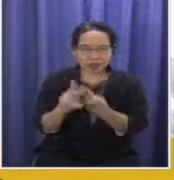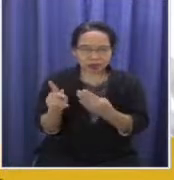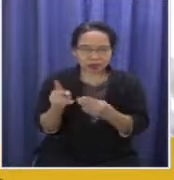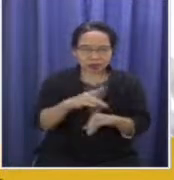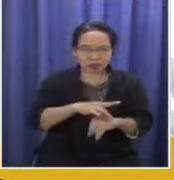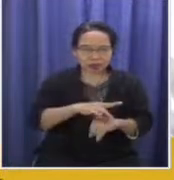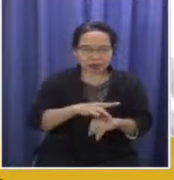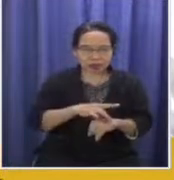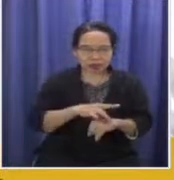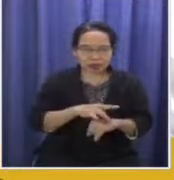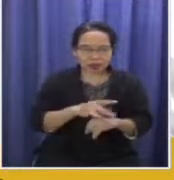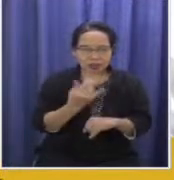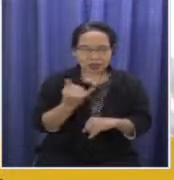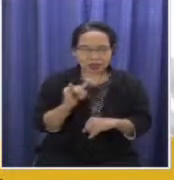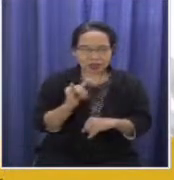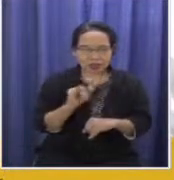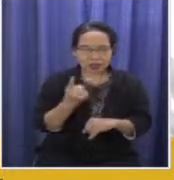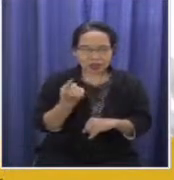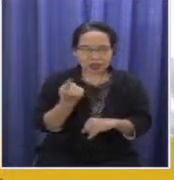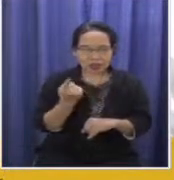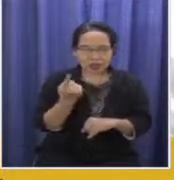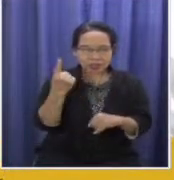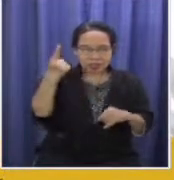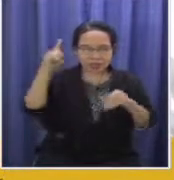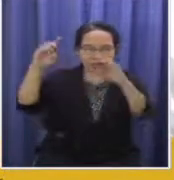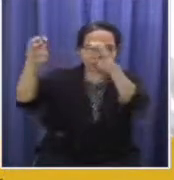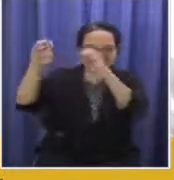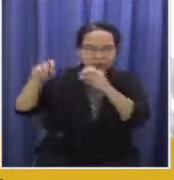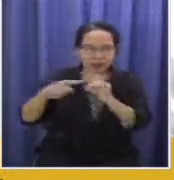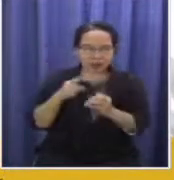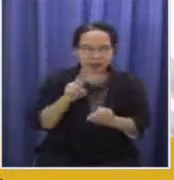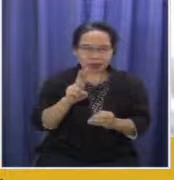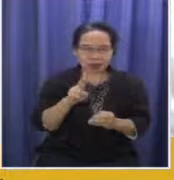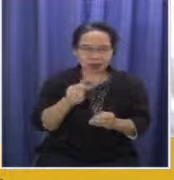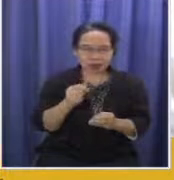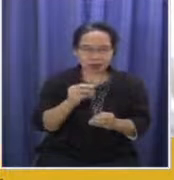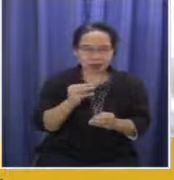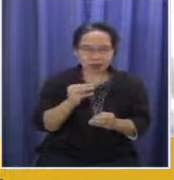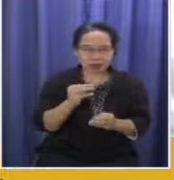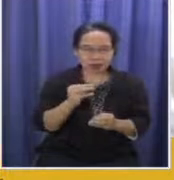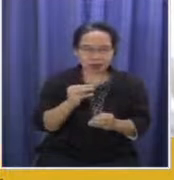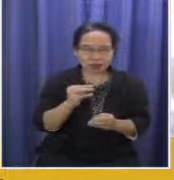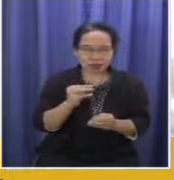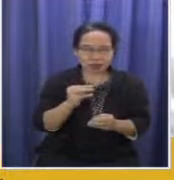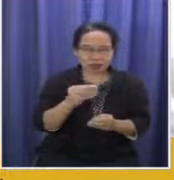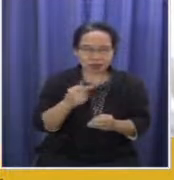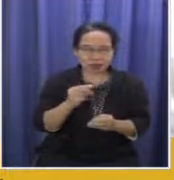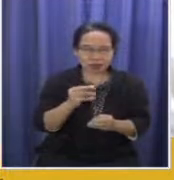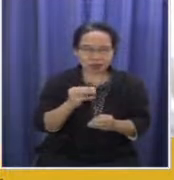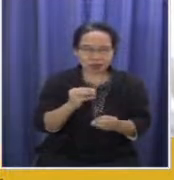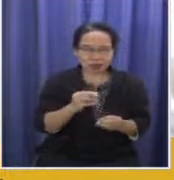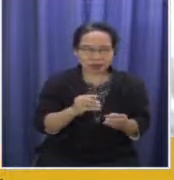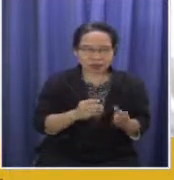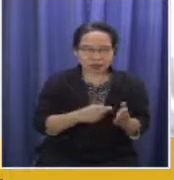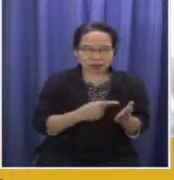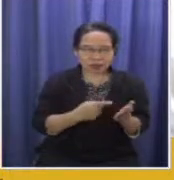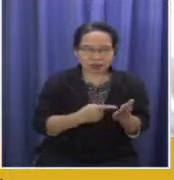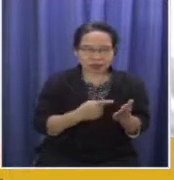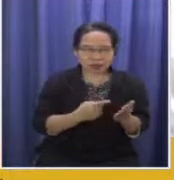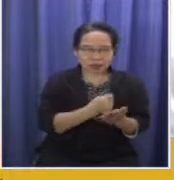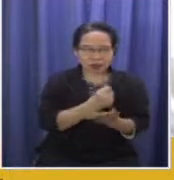Earth. They only expect about 2 grams or some little samples,